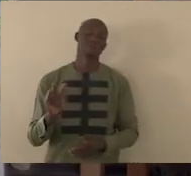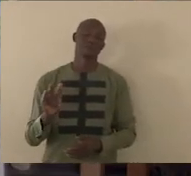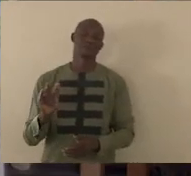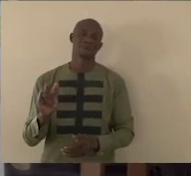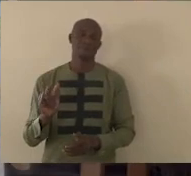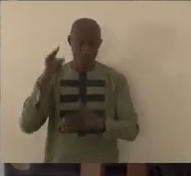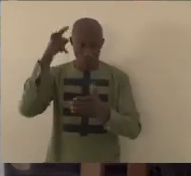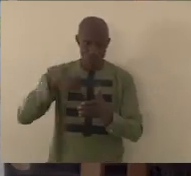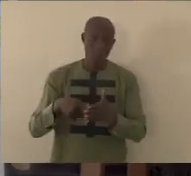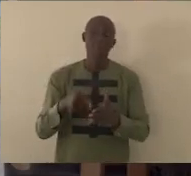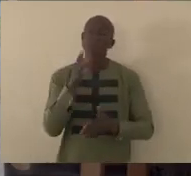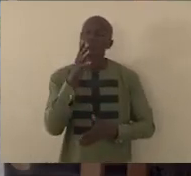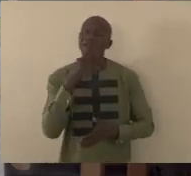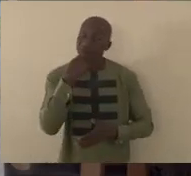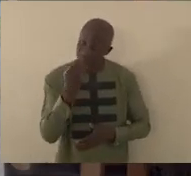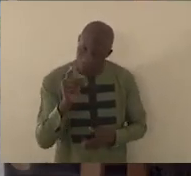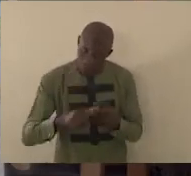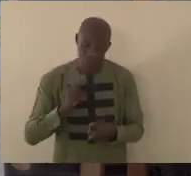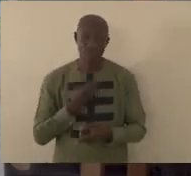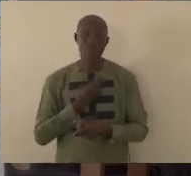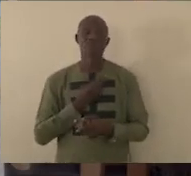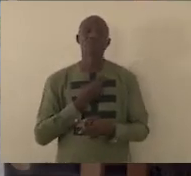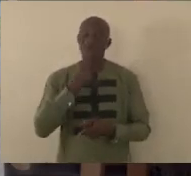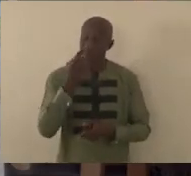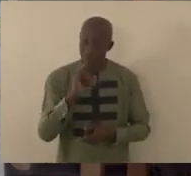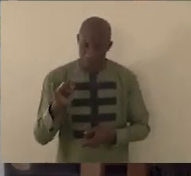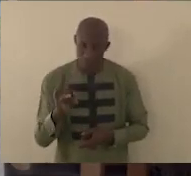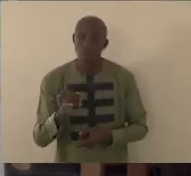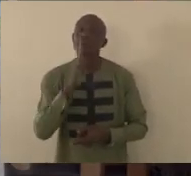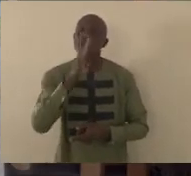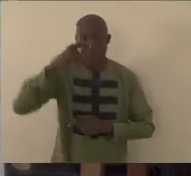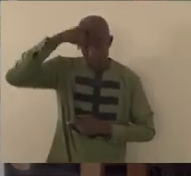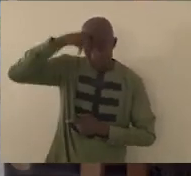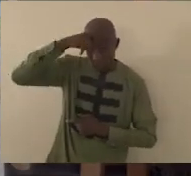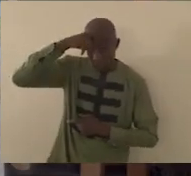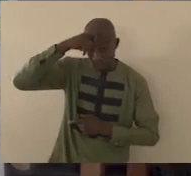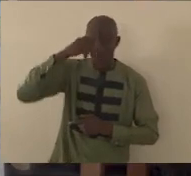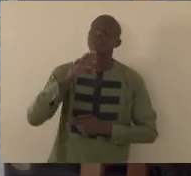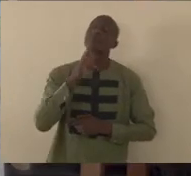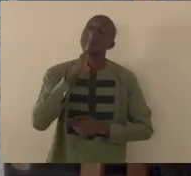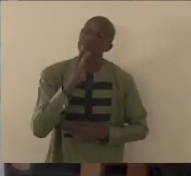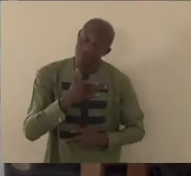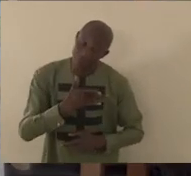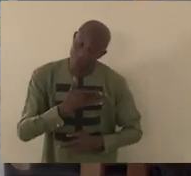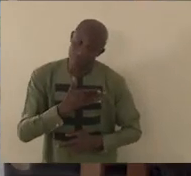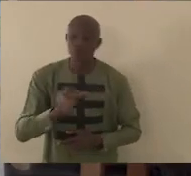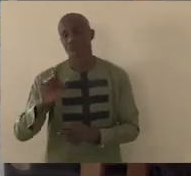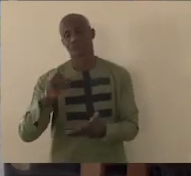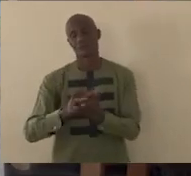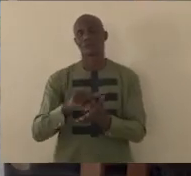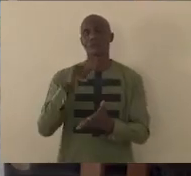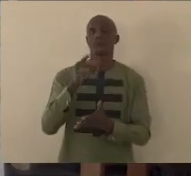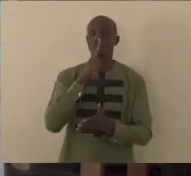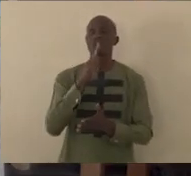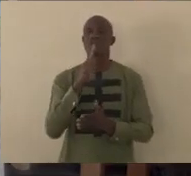extent, what is Mary saying to us? Mary is saying, be wise, be sensible, so that you